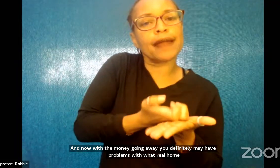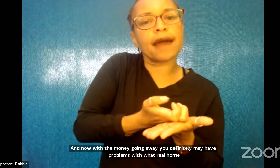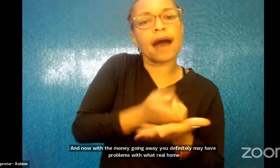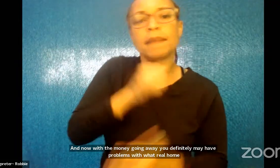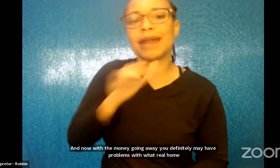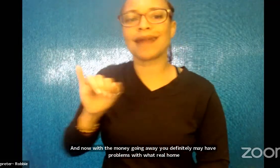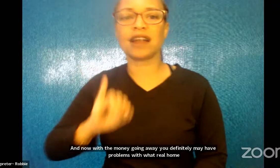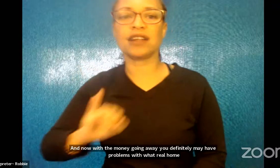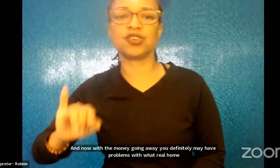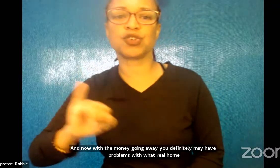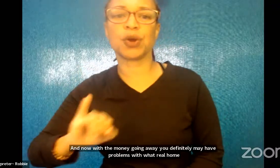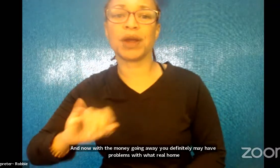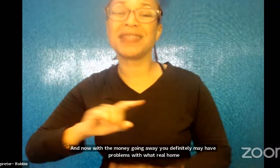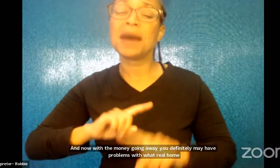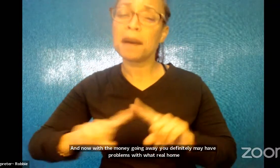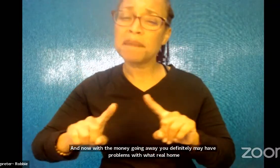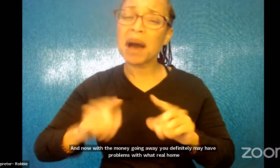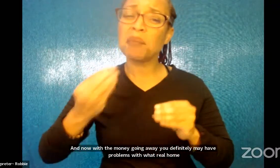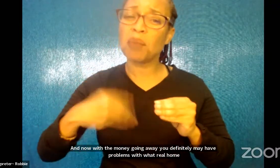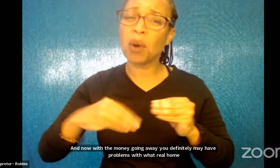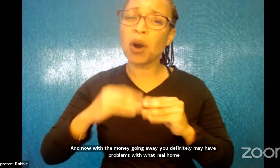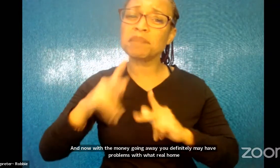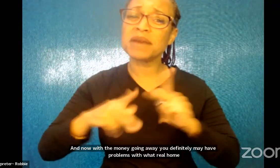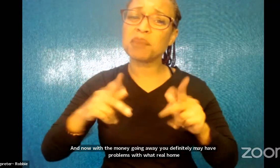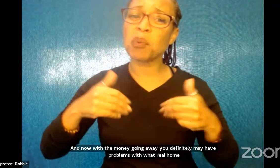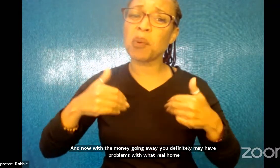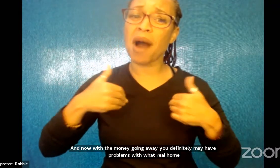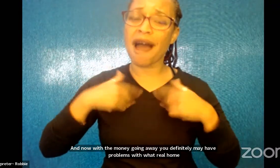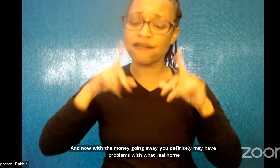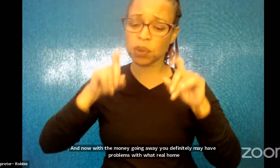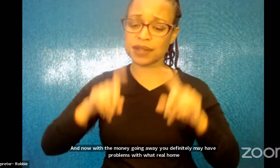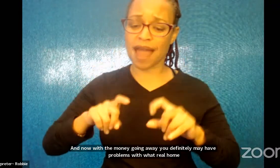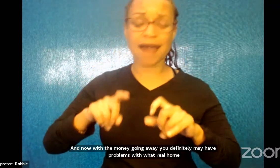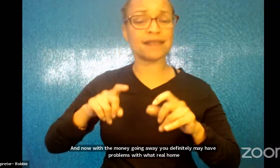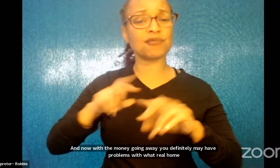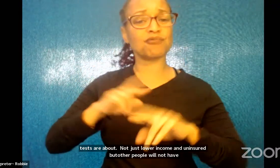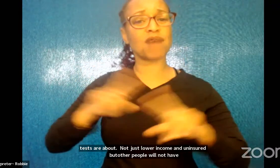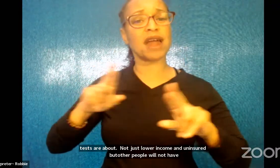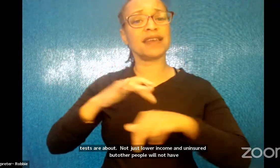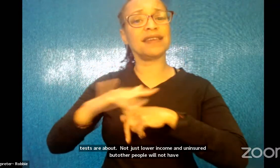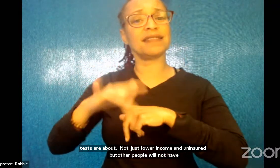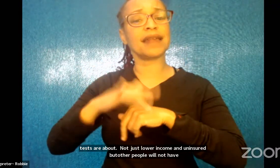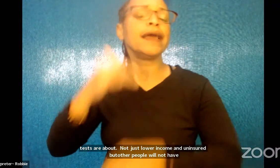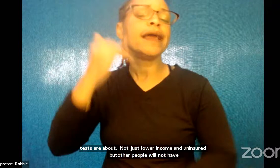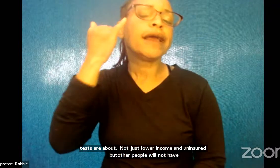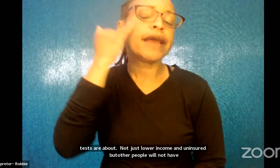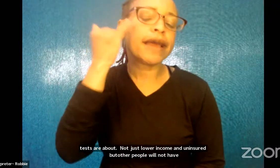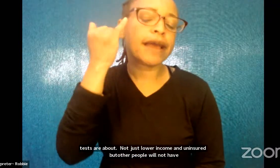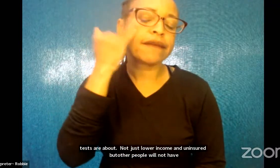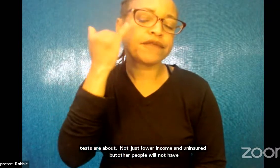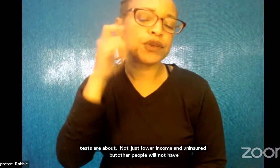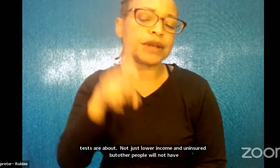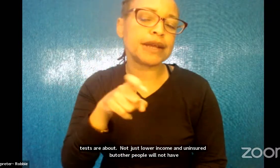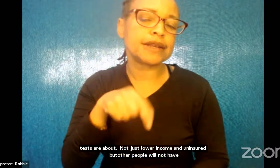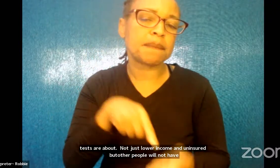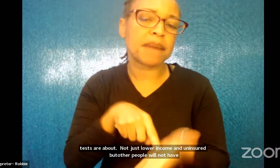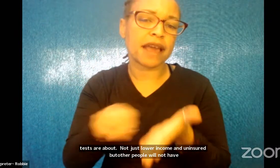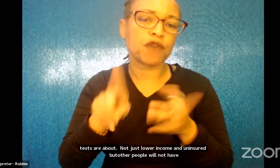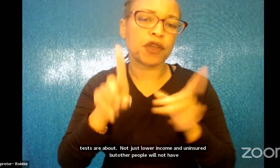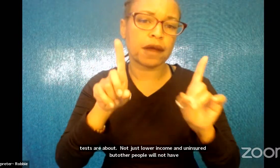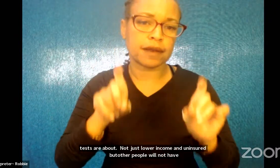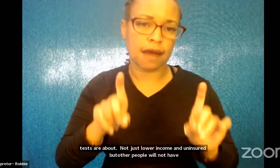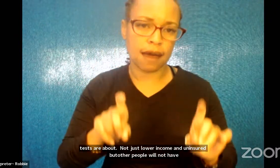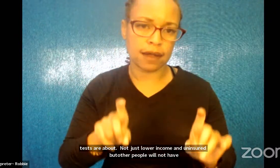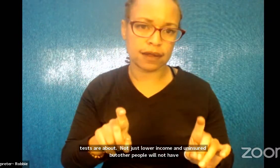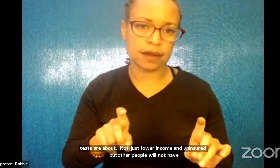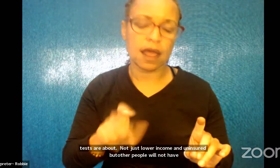to have those tests available that easily now, especially if they need to pay for the tests. You don't have as many